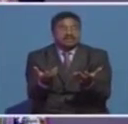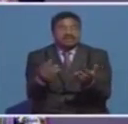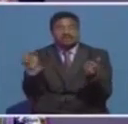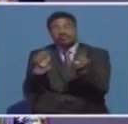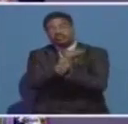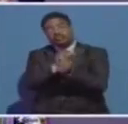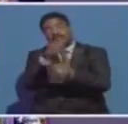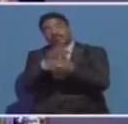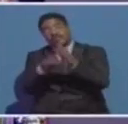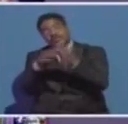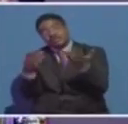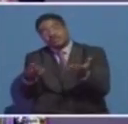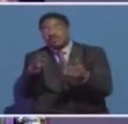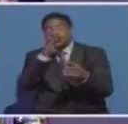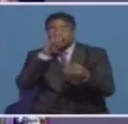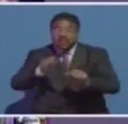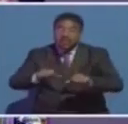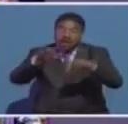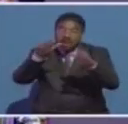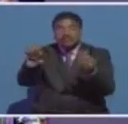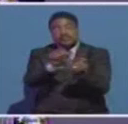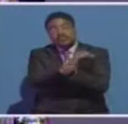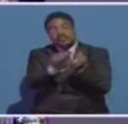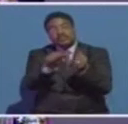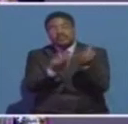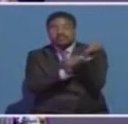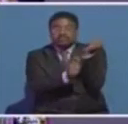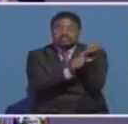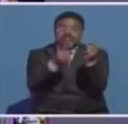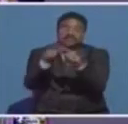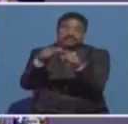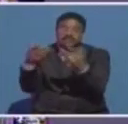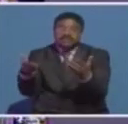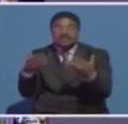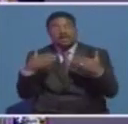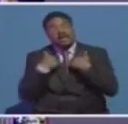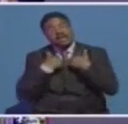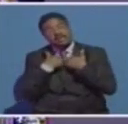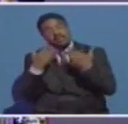and flooding, which destroys crops, animals eating people's